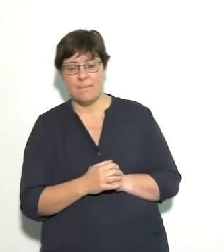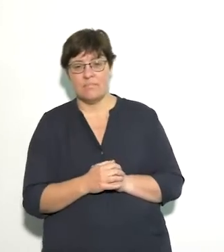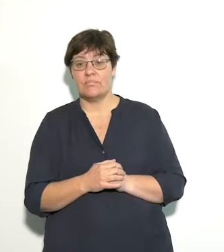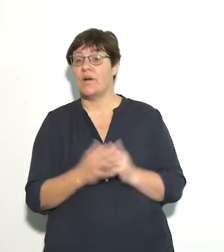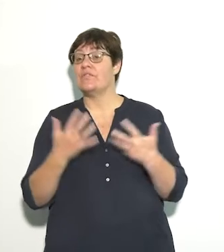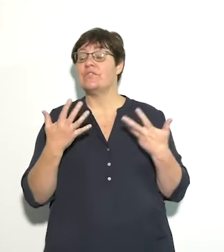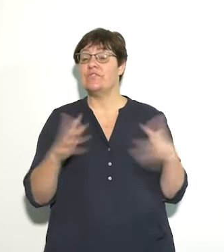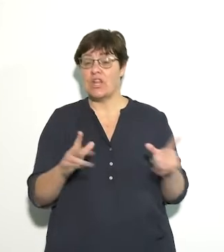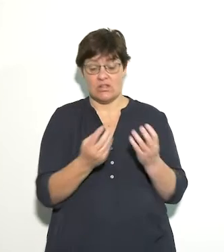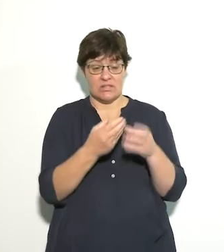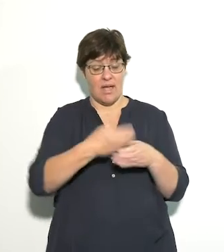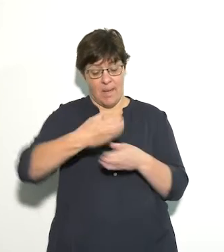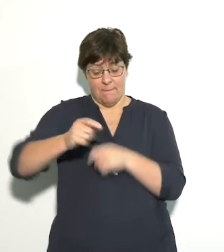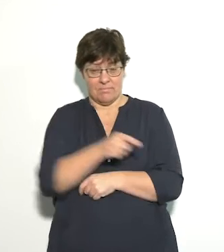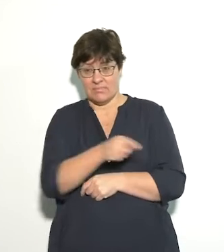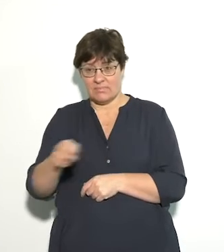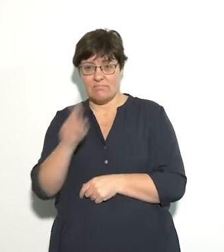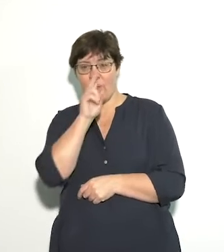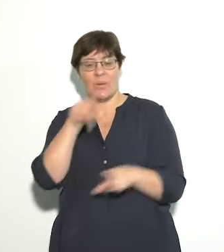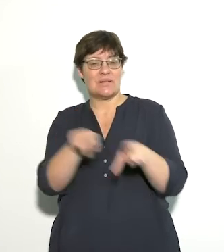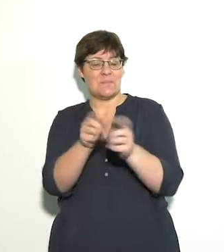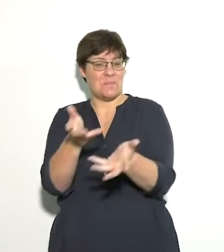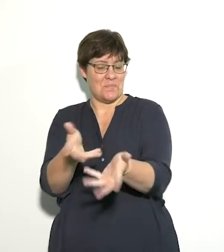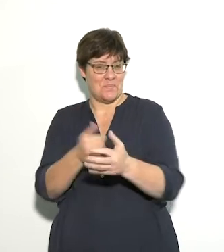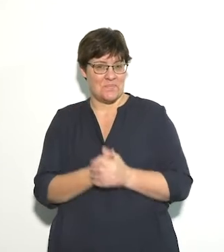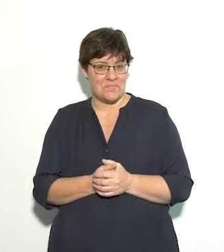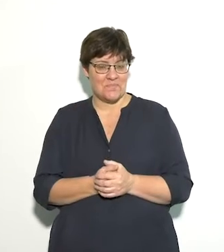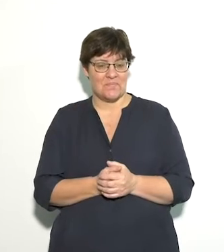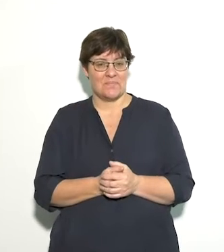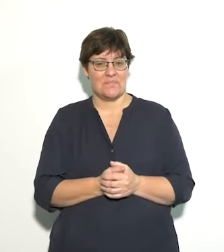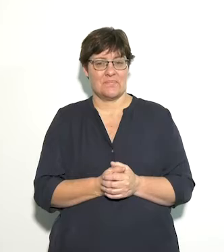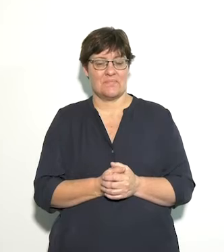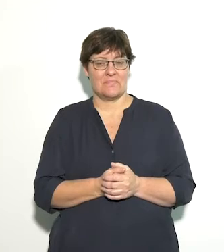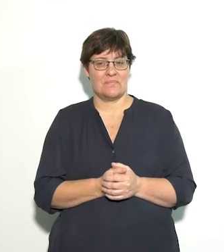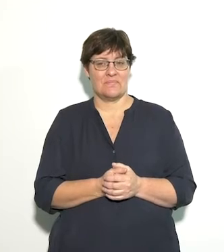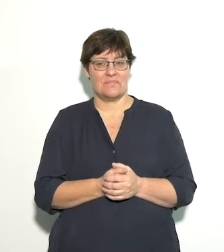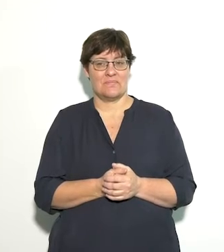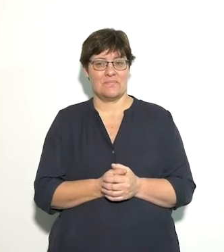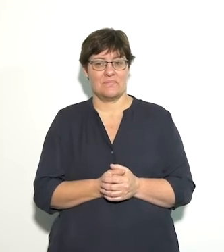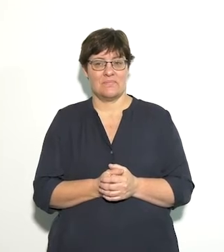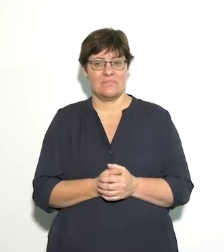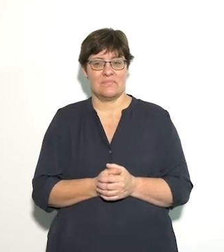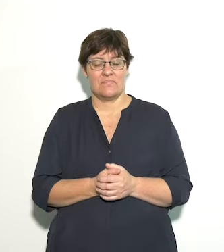right. So once you've made a whole lot of cups, this is what it's going to look like. There you go.